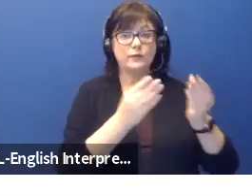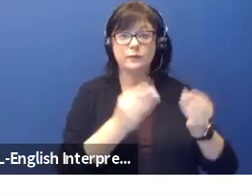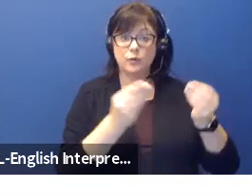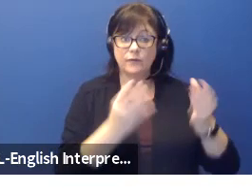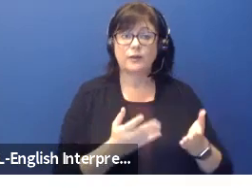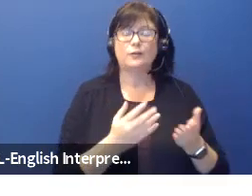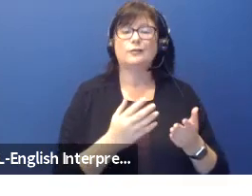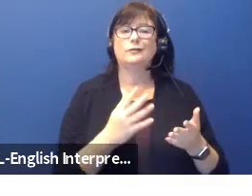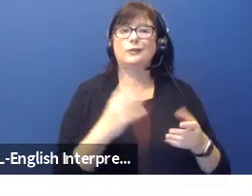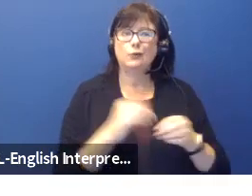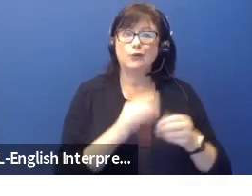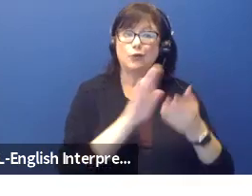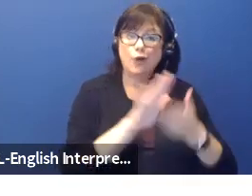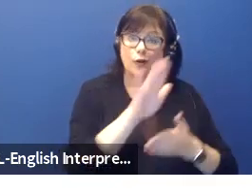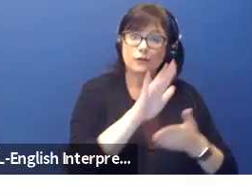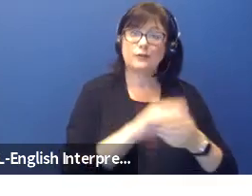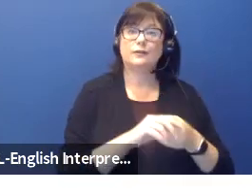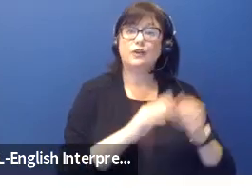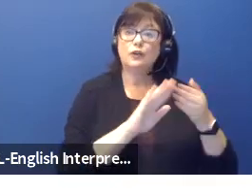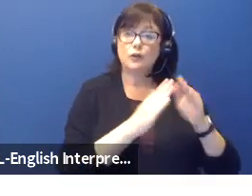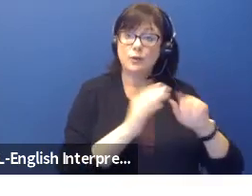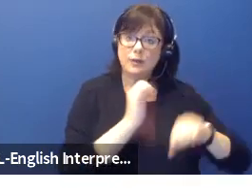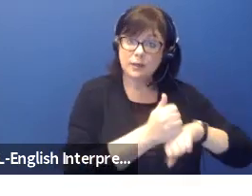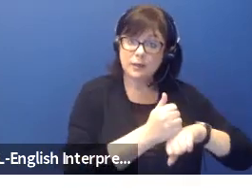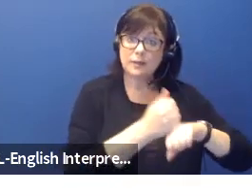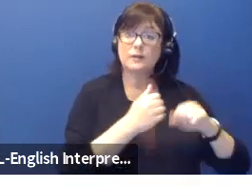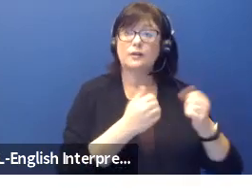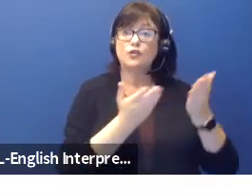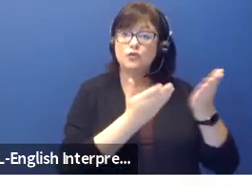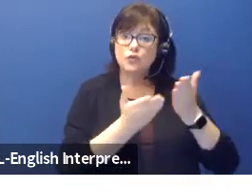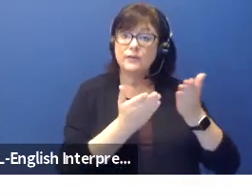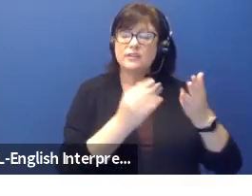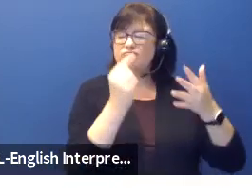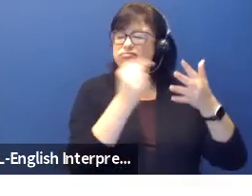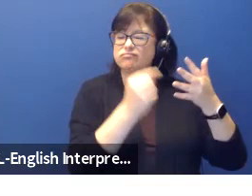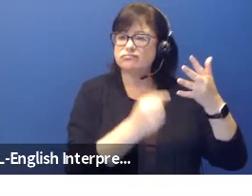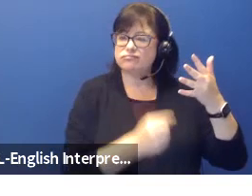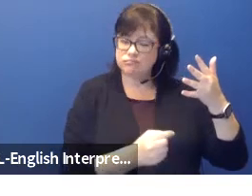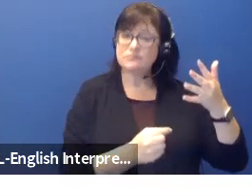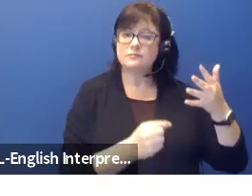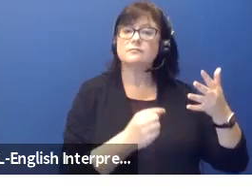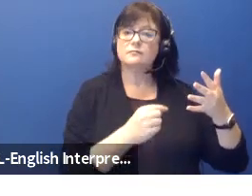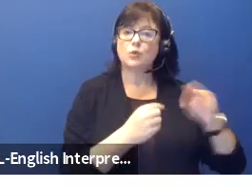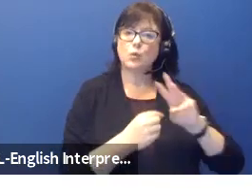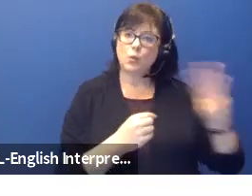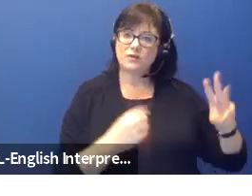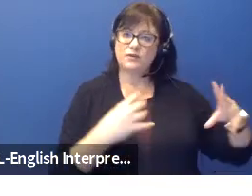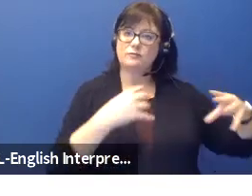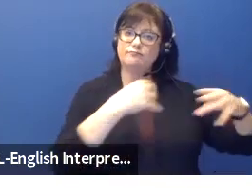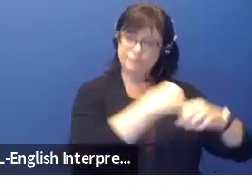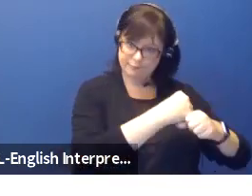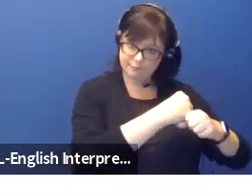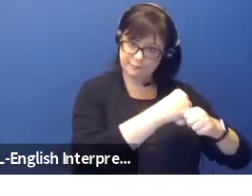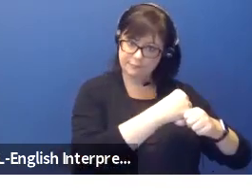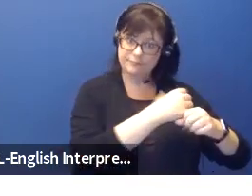community-based, all the different cultural streams, all of that's rolled up into a Western region report. Similarly with